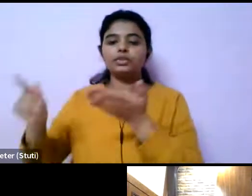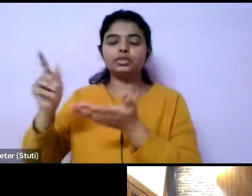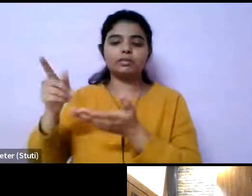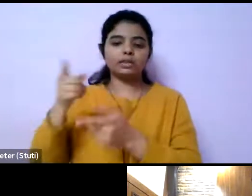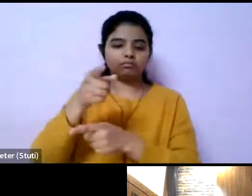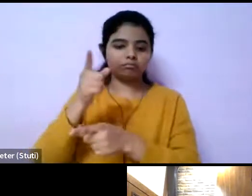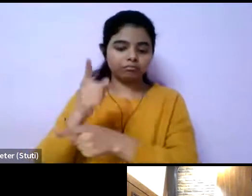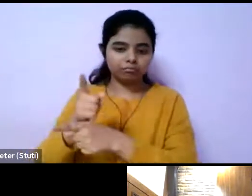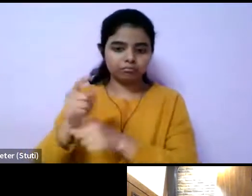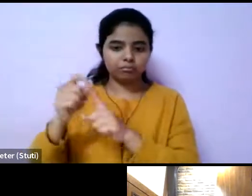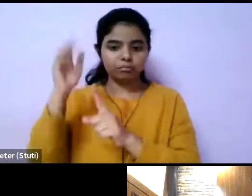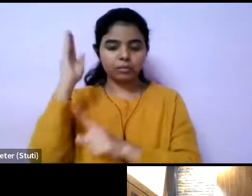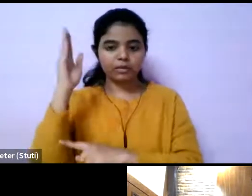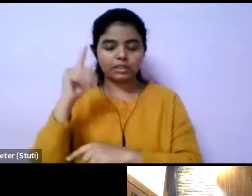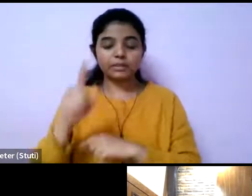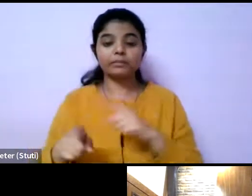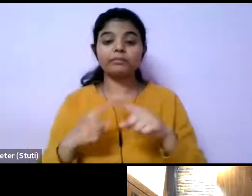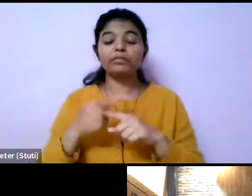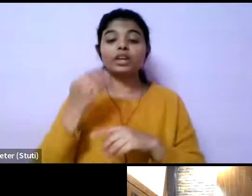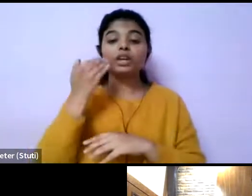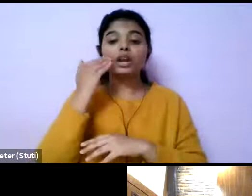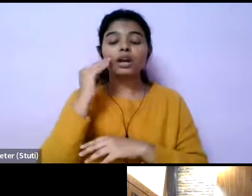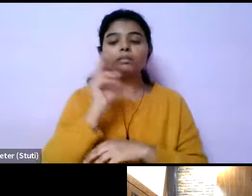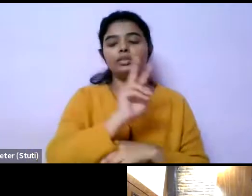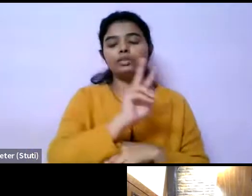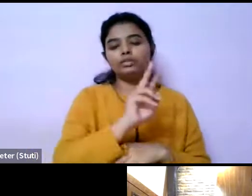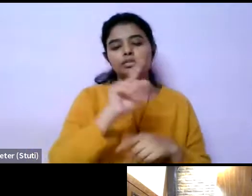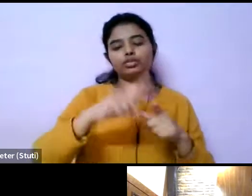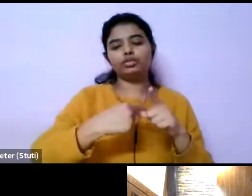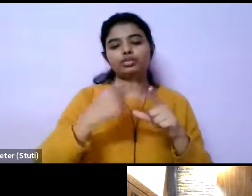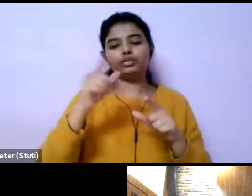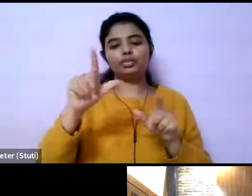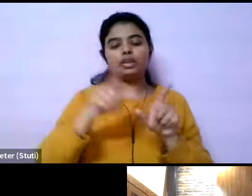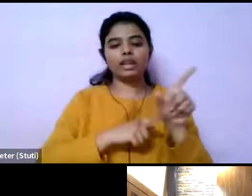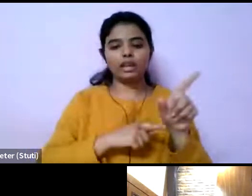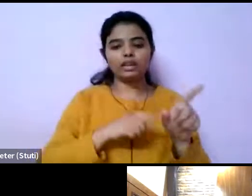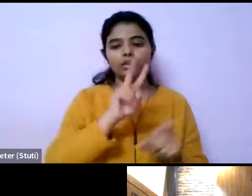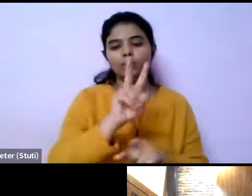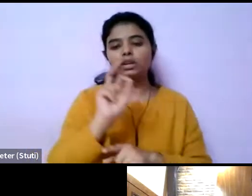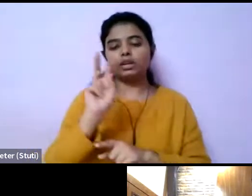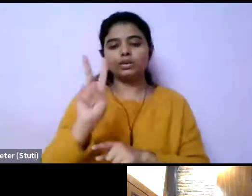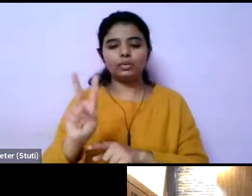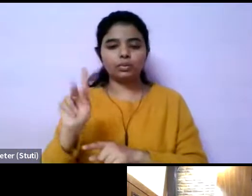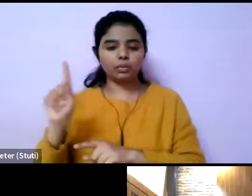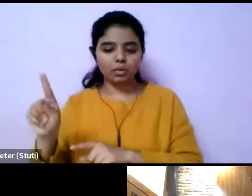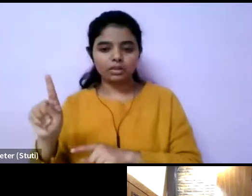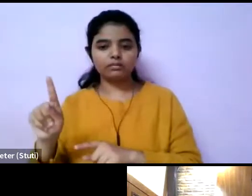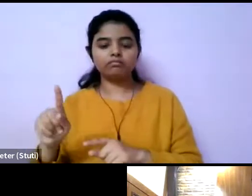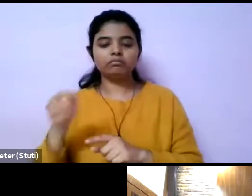In July 2021, he began functioning as assistant editor at the Journal of Posthumanism,